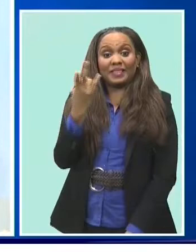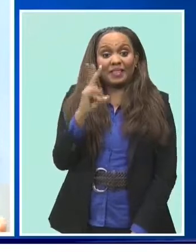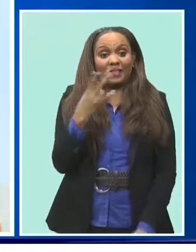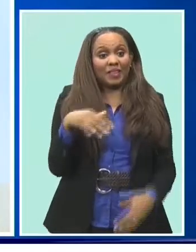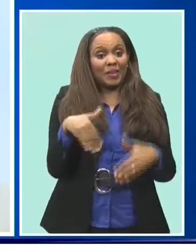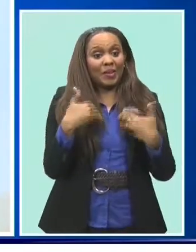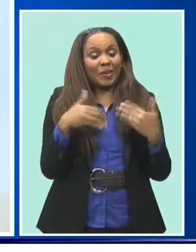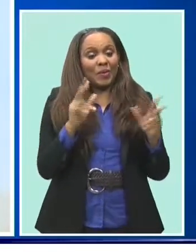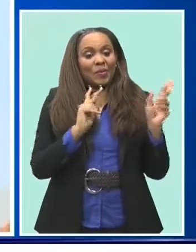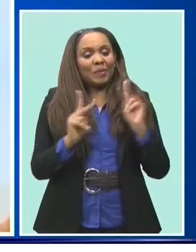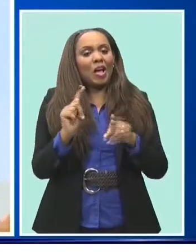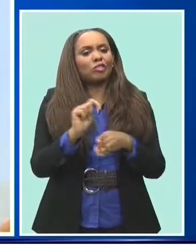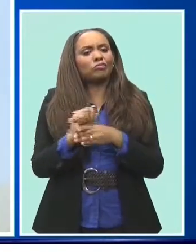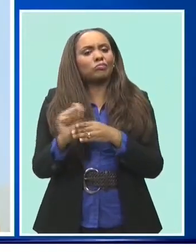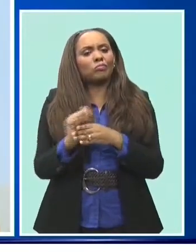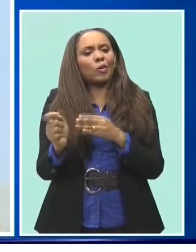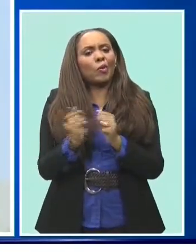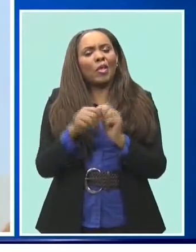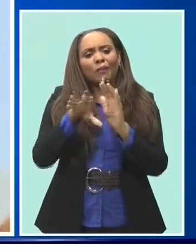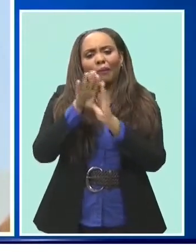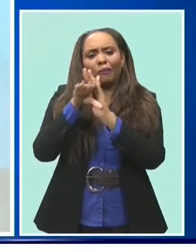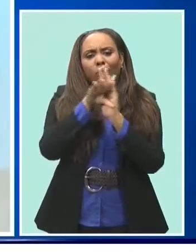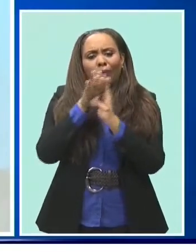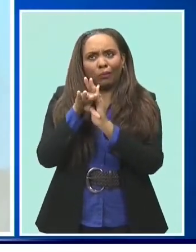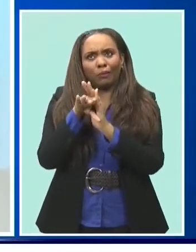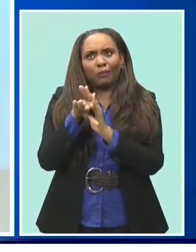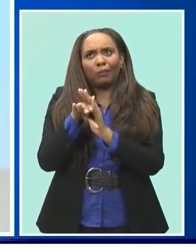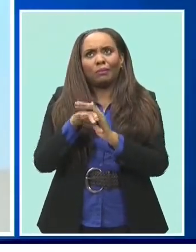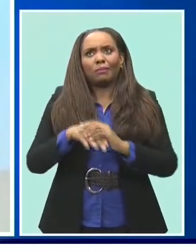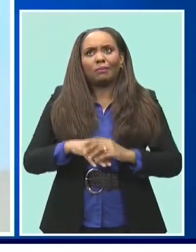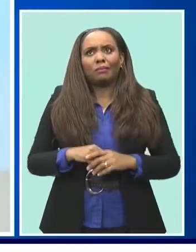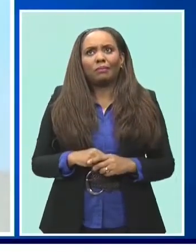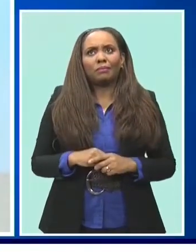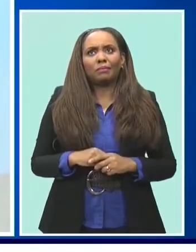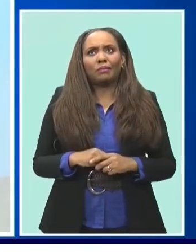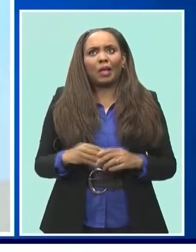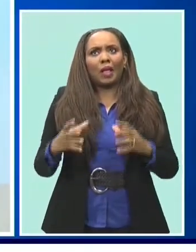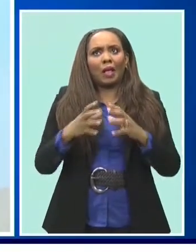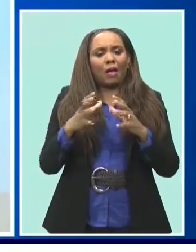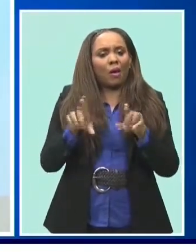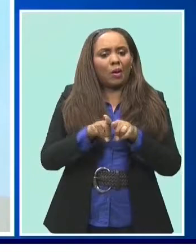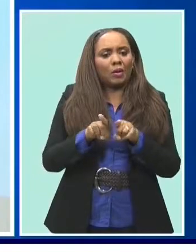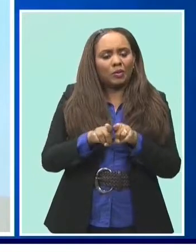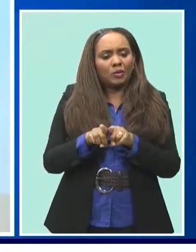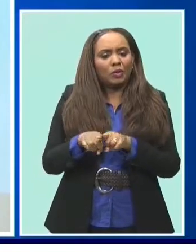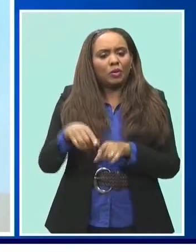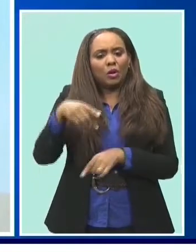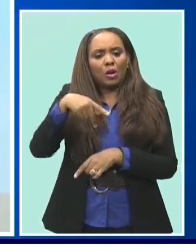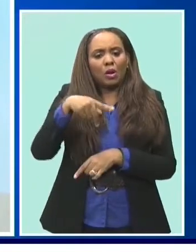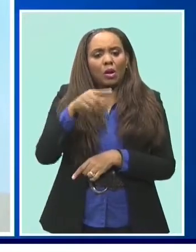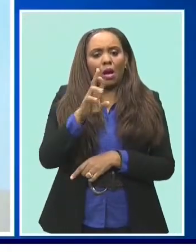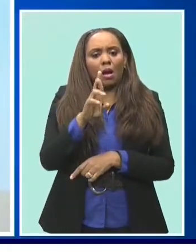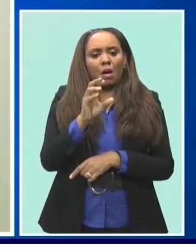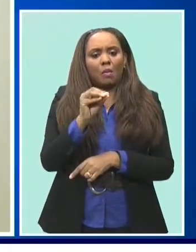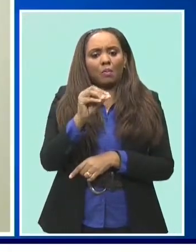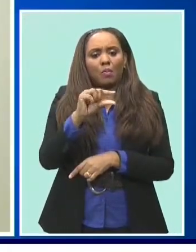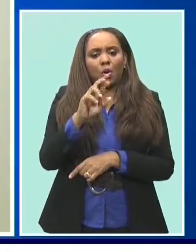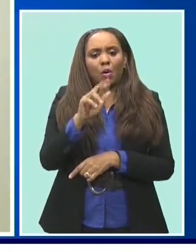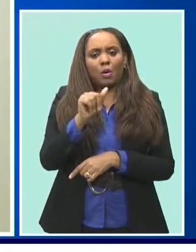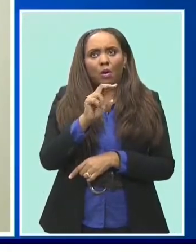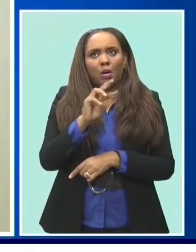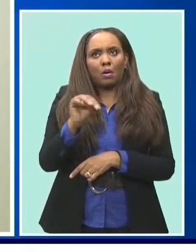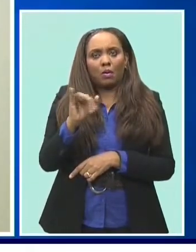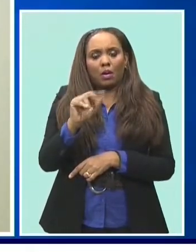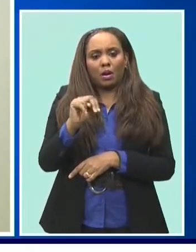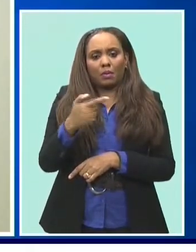being trained in the areas of video production, content creation and programming. The fruits of their labor in the form of 1-minute features